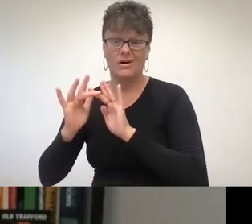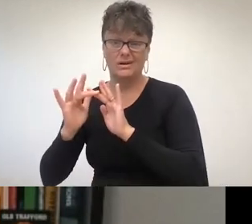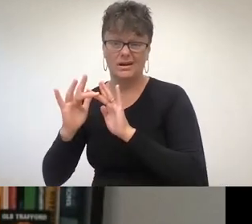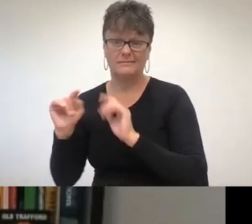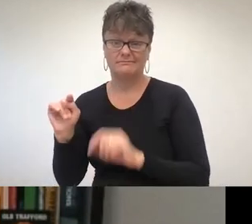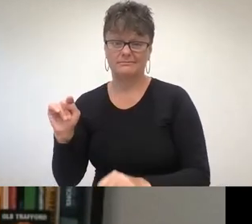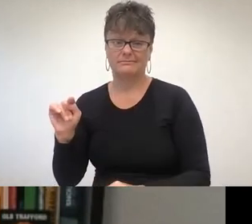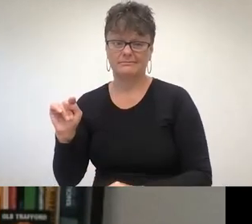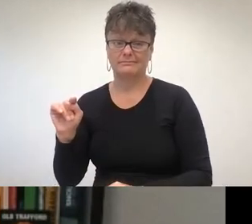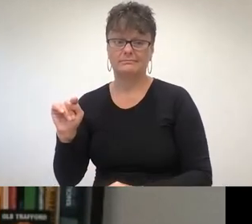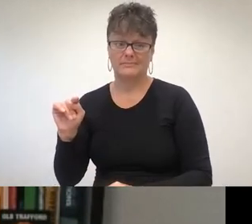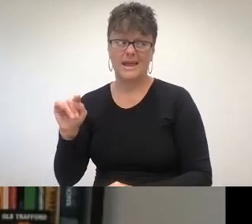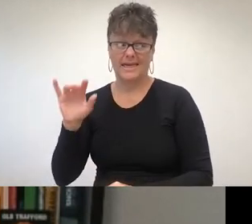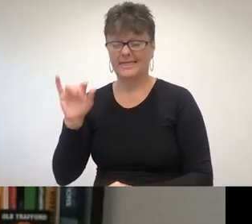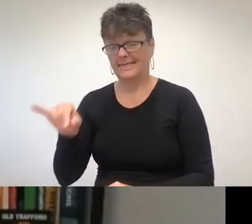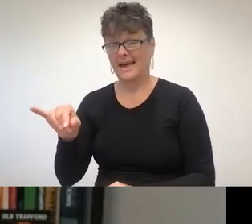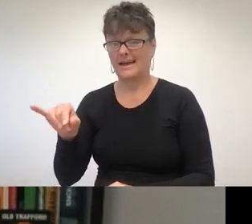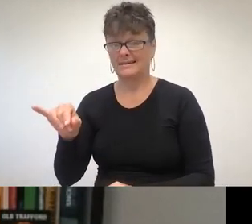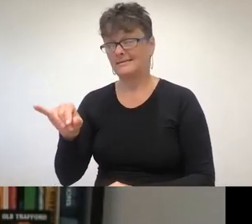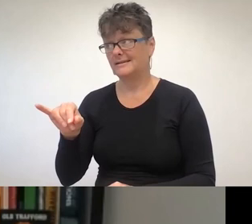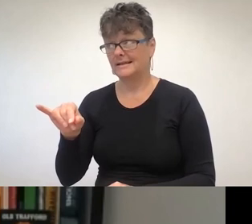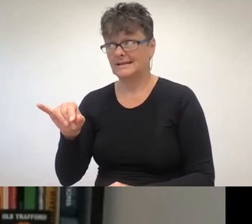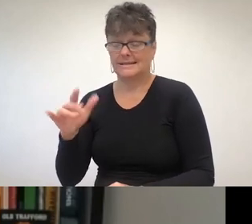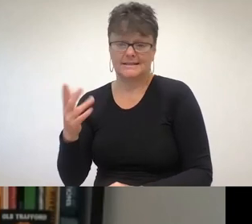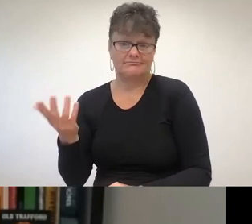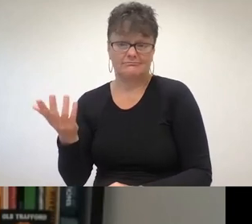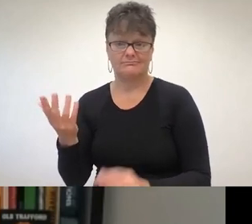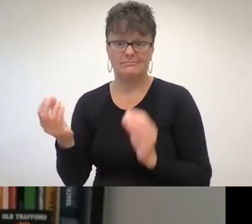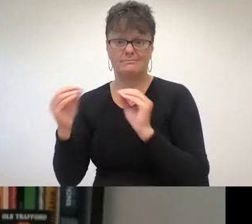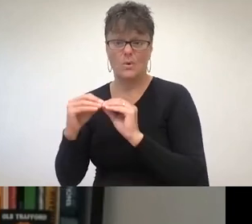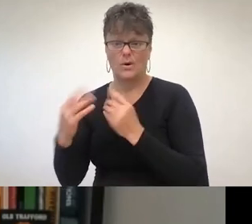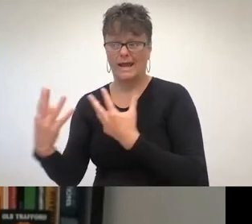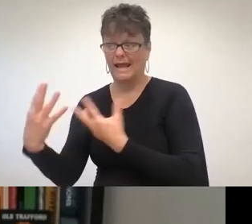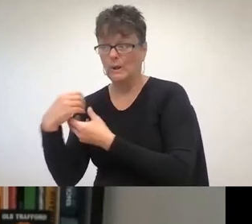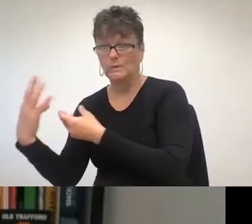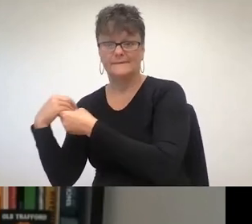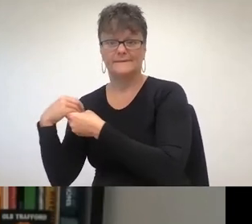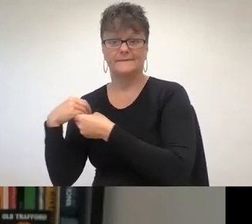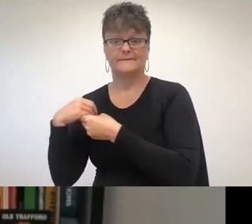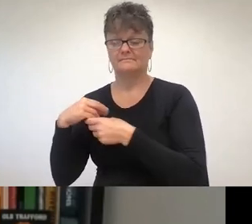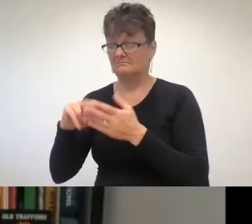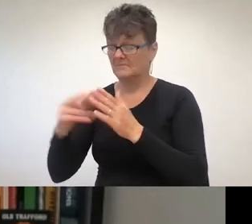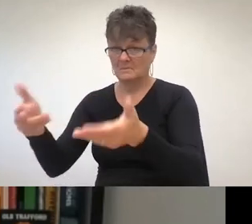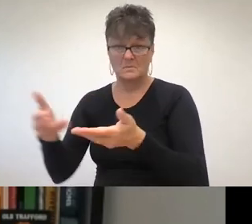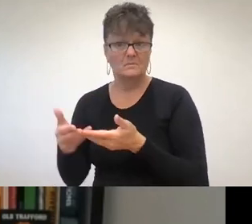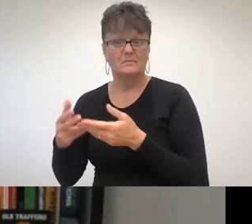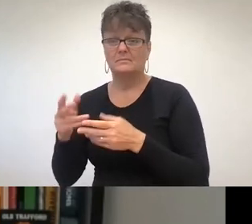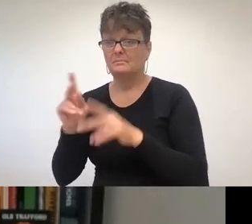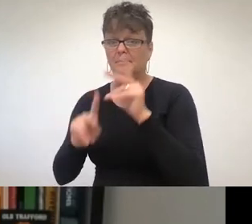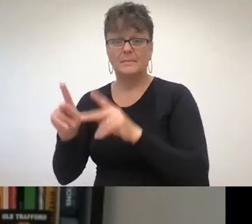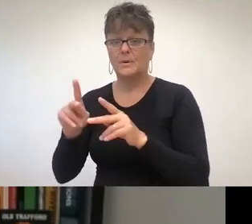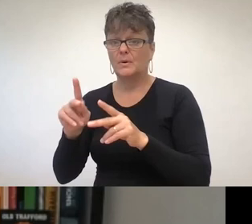in step with our collective desire to be more inclusive, to welcome populations